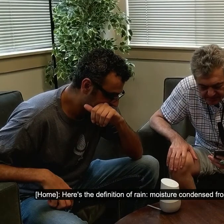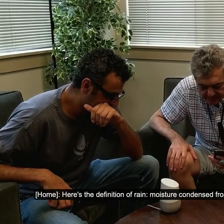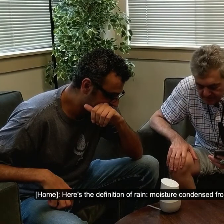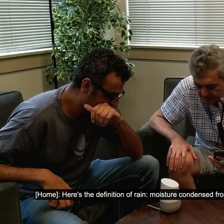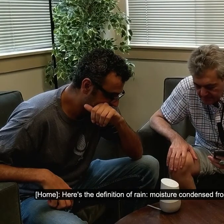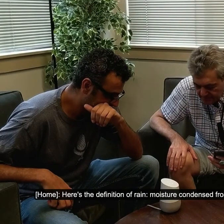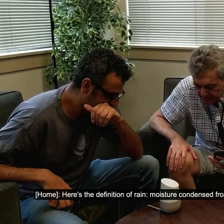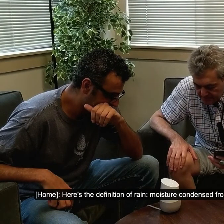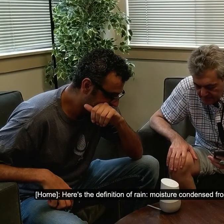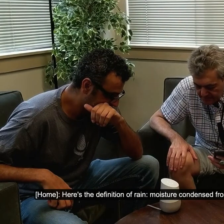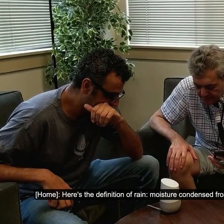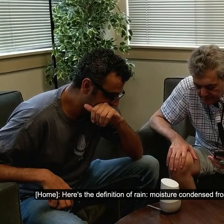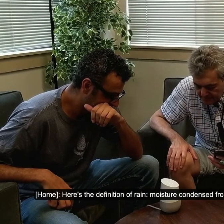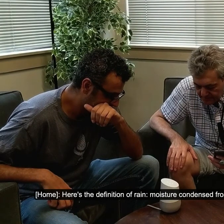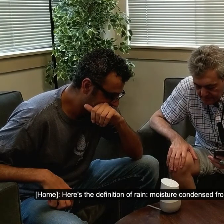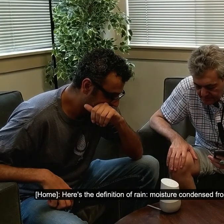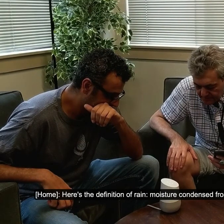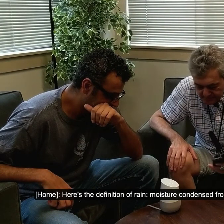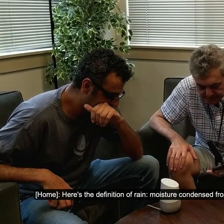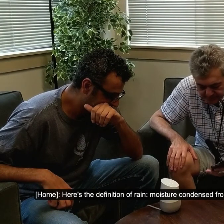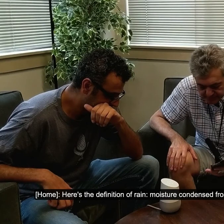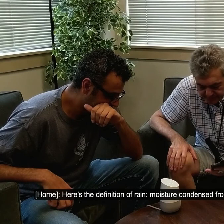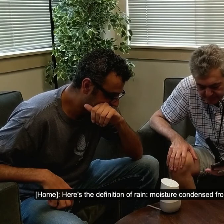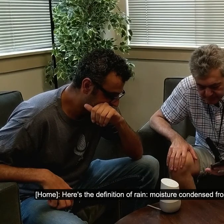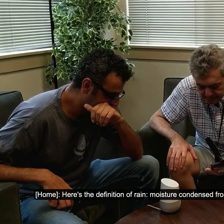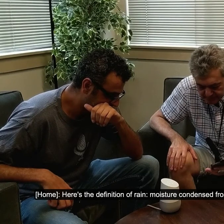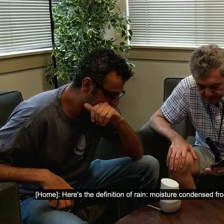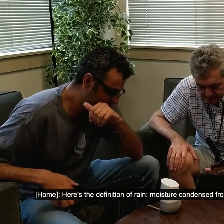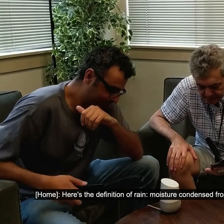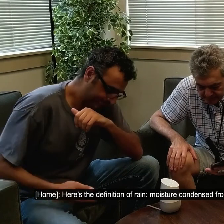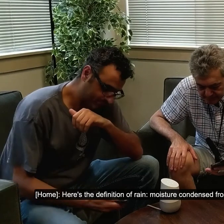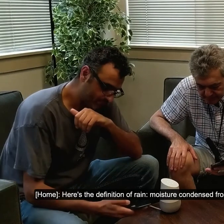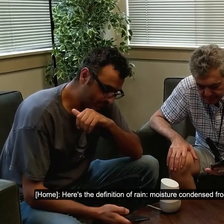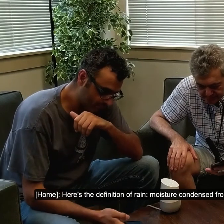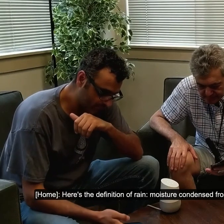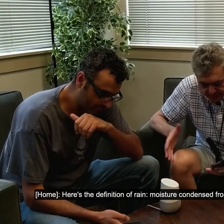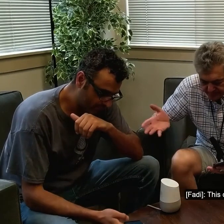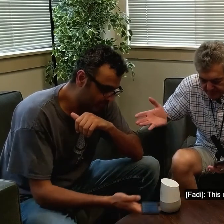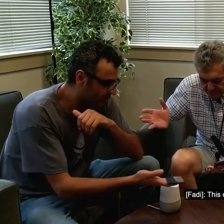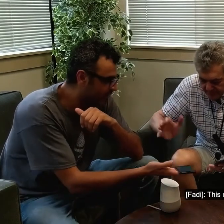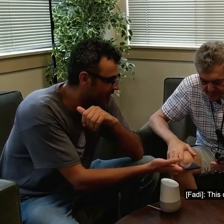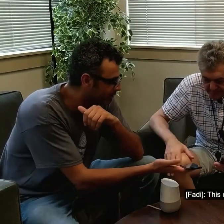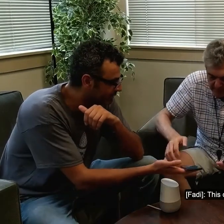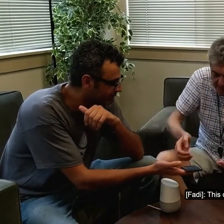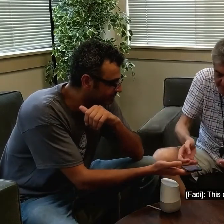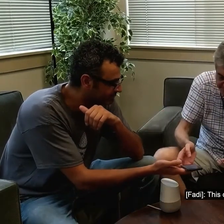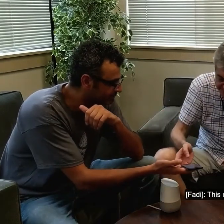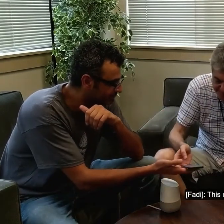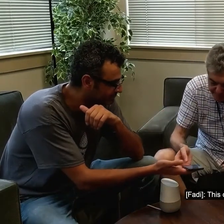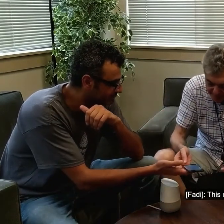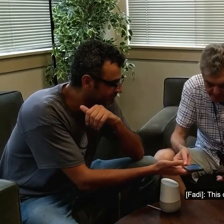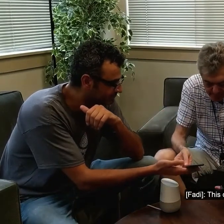Here's the definition of rain. Moisture condensed from the atmosphere that falls visibly in separate drops. This